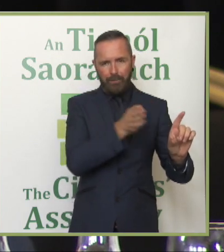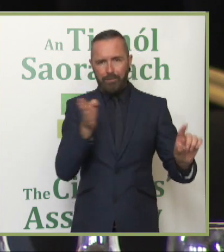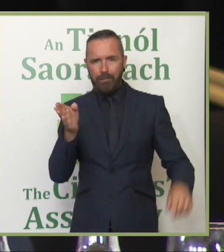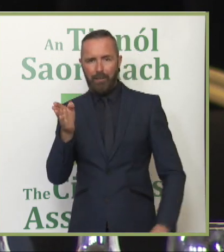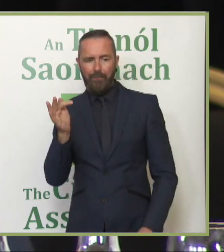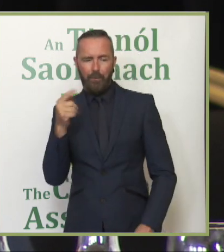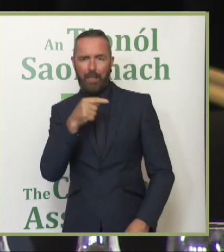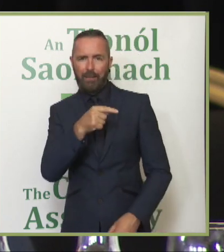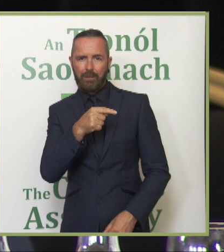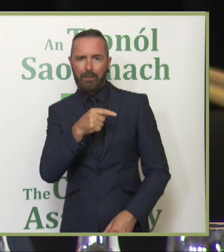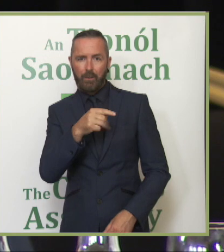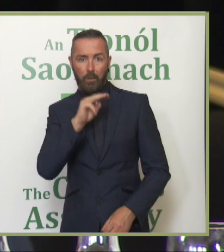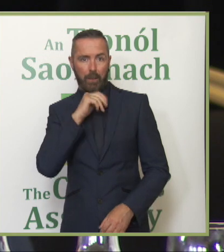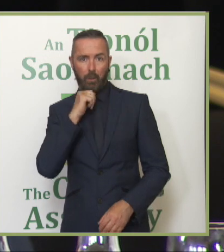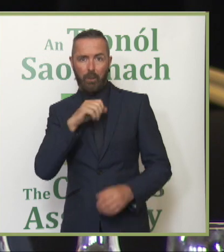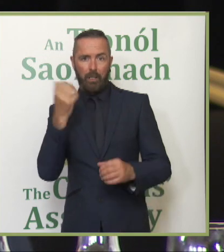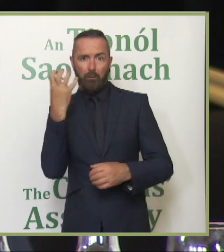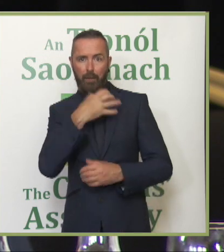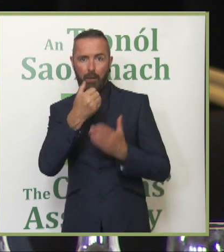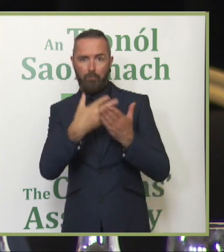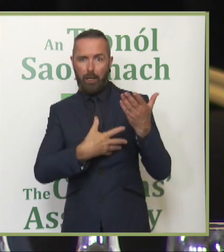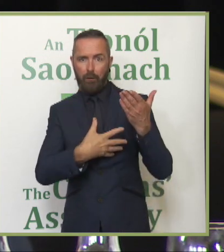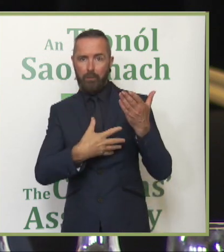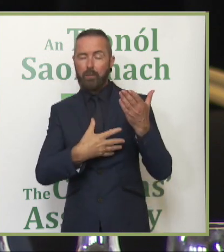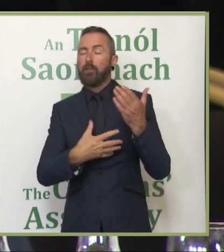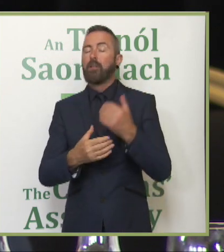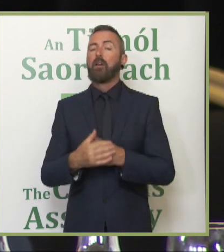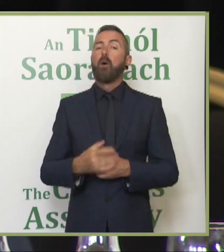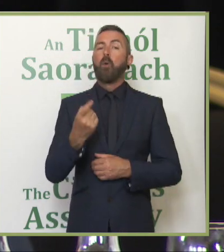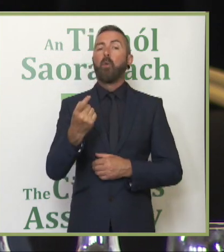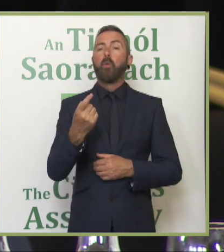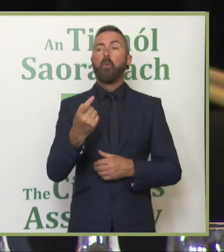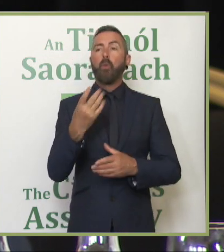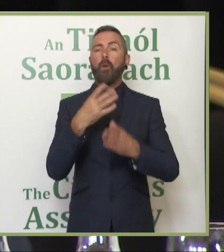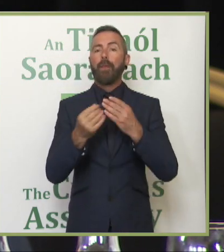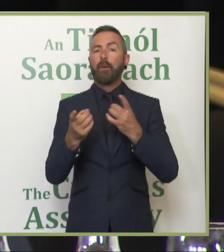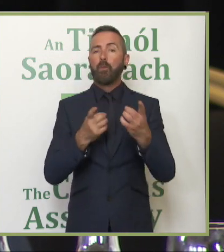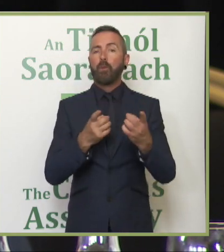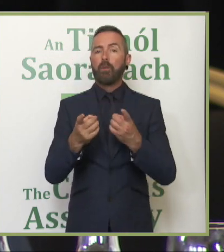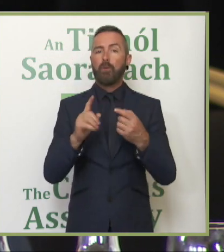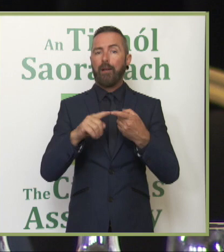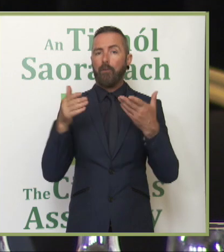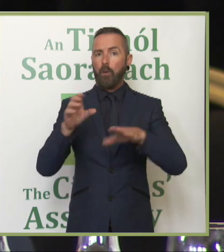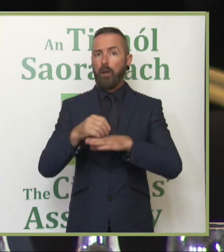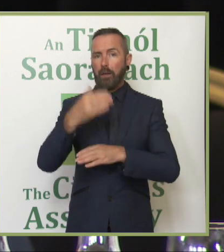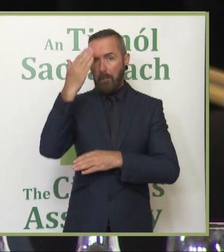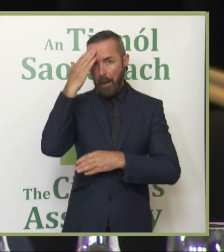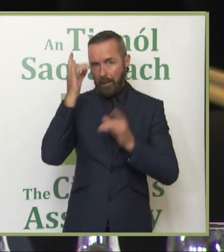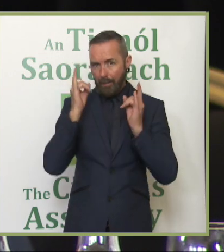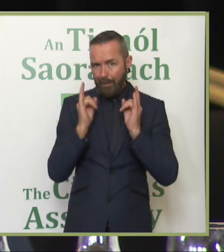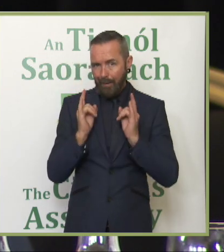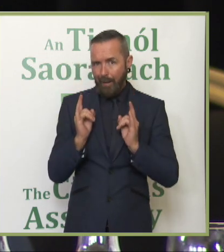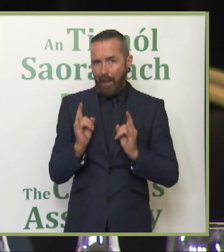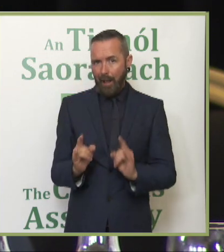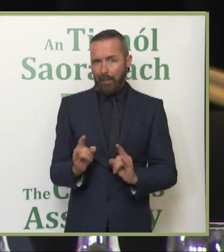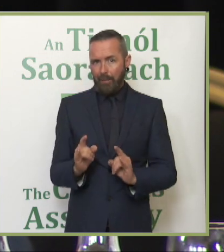here. There's also one around mental health, where mental health is the primary reason behind certain kinds of low-level offending as well. So that's what